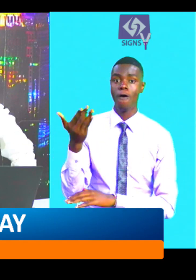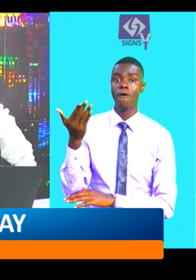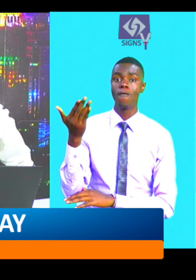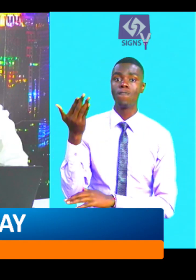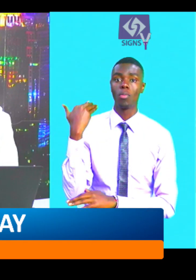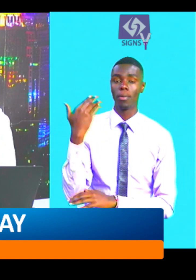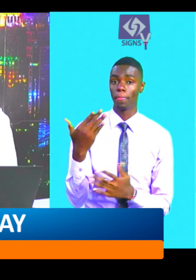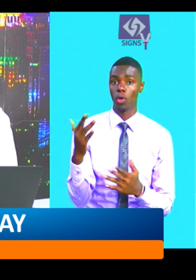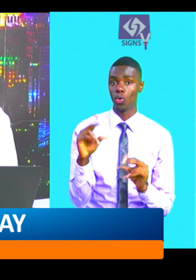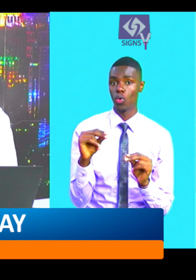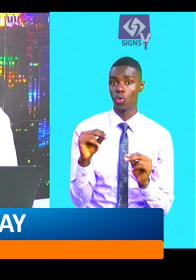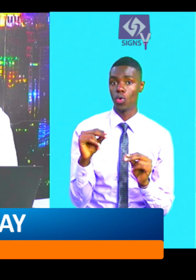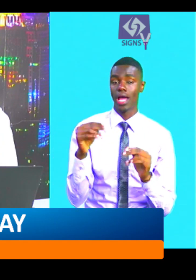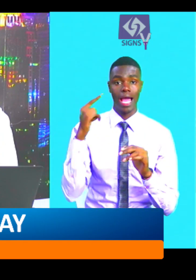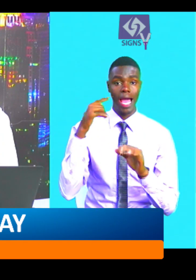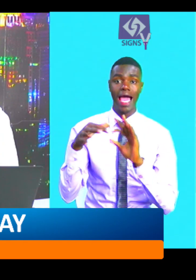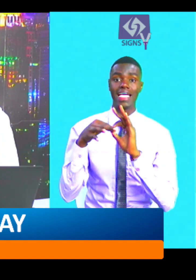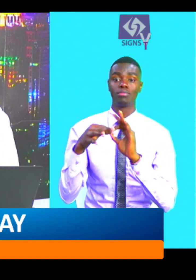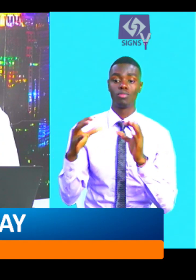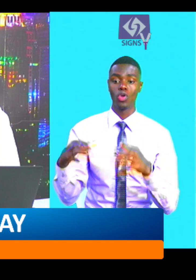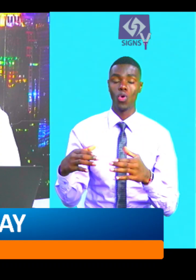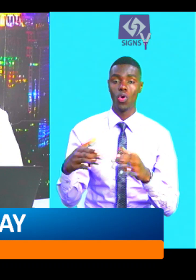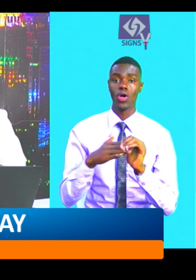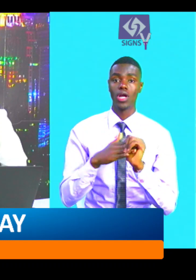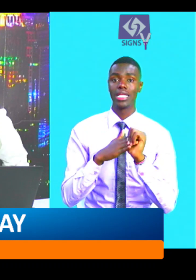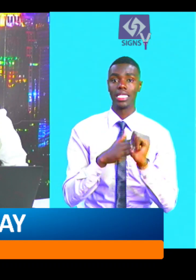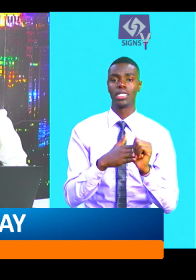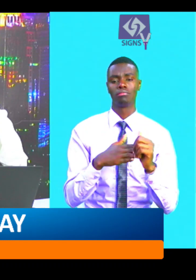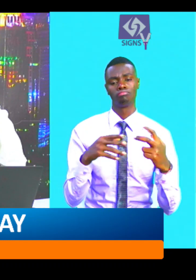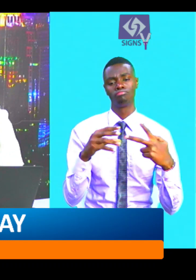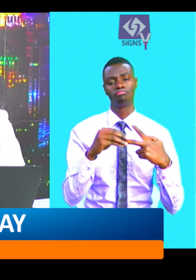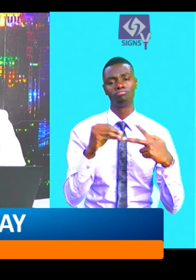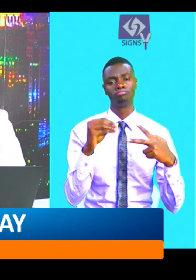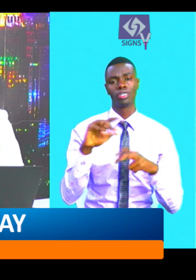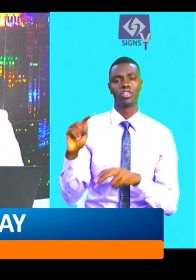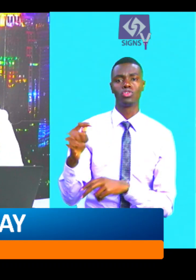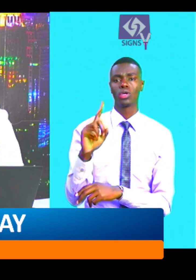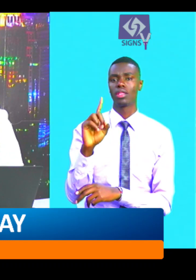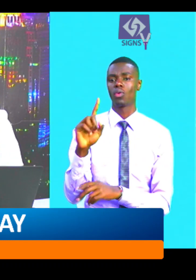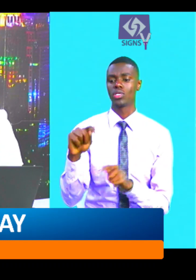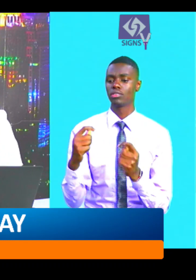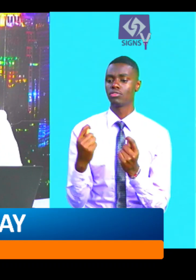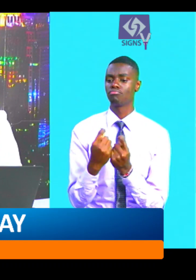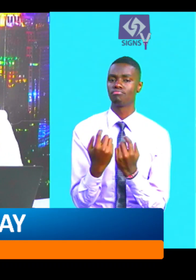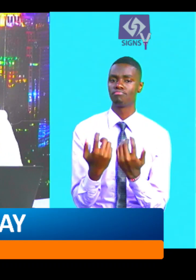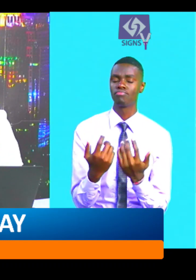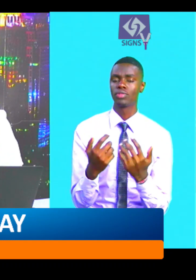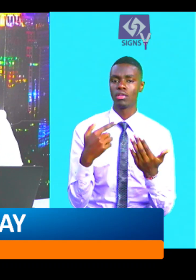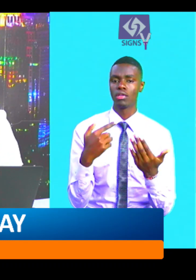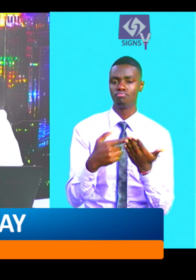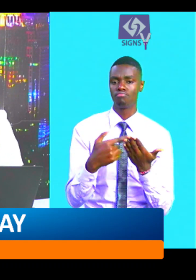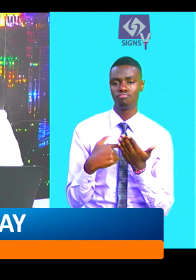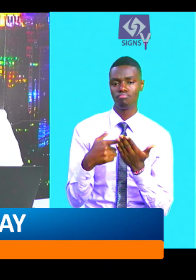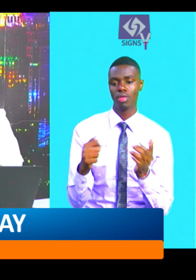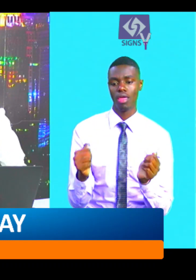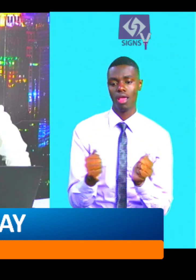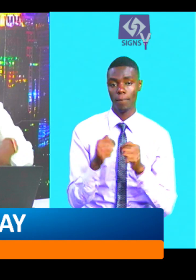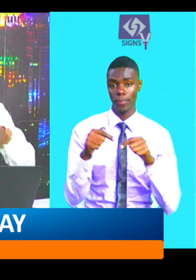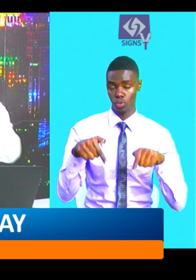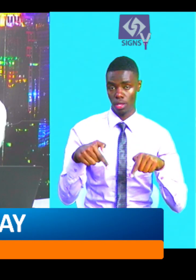are rules. There are rules. And away from Museveni, also a former, not former, but